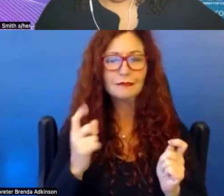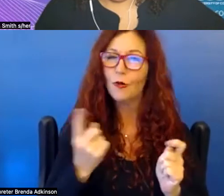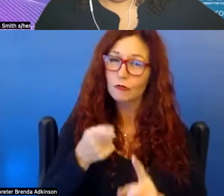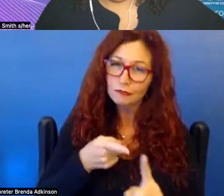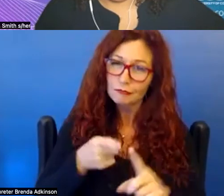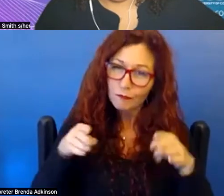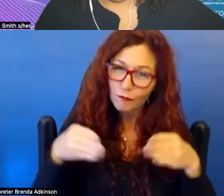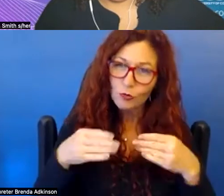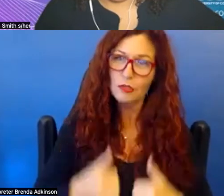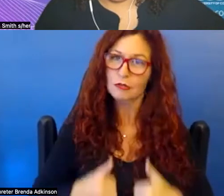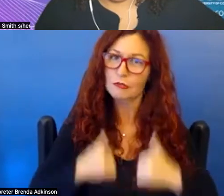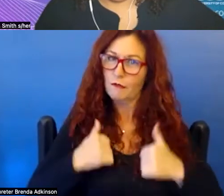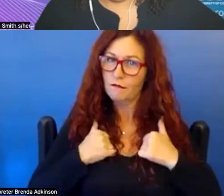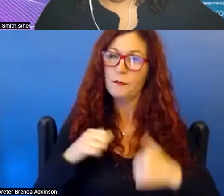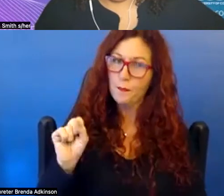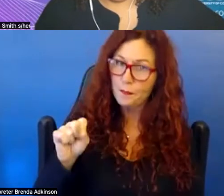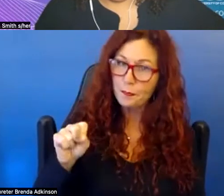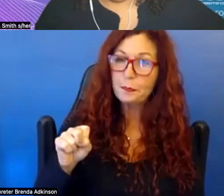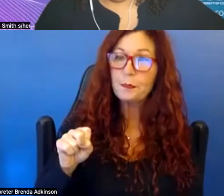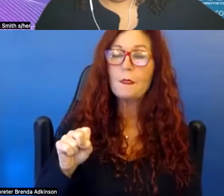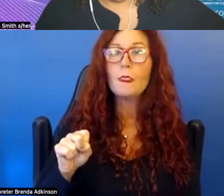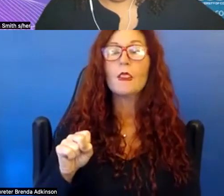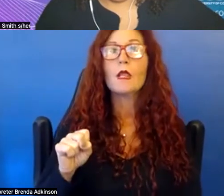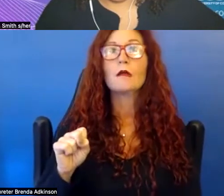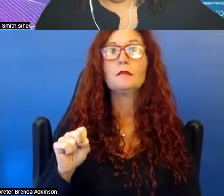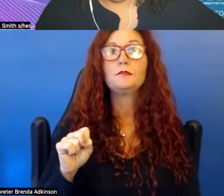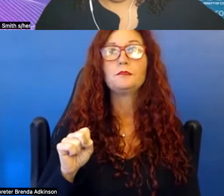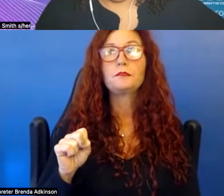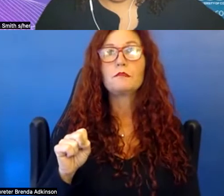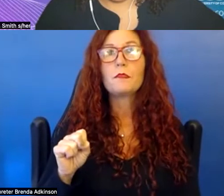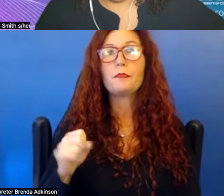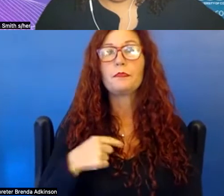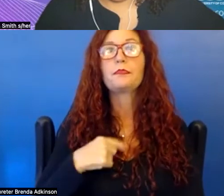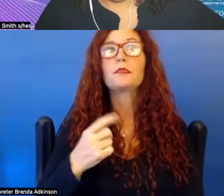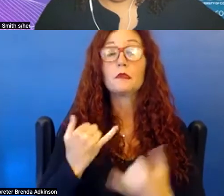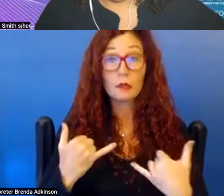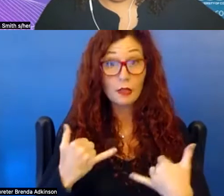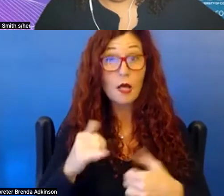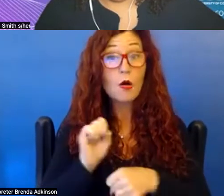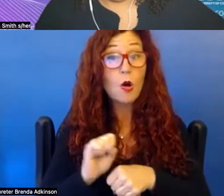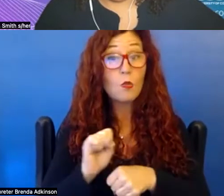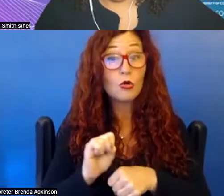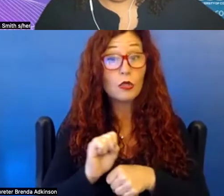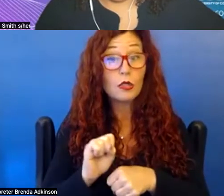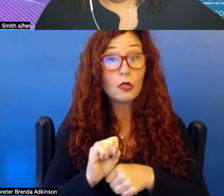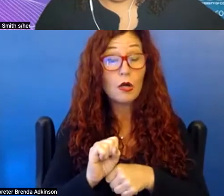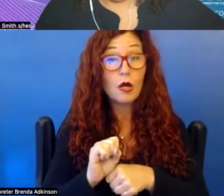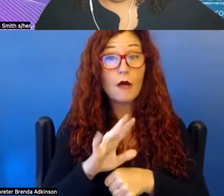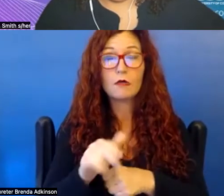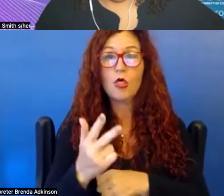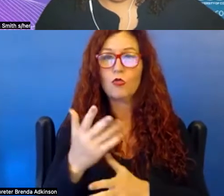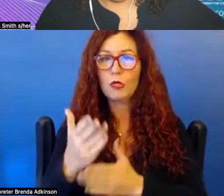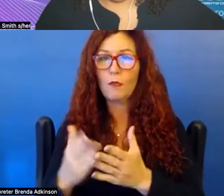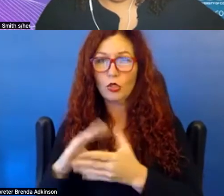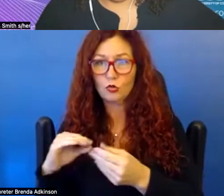always survivor centered, but really I'm working on the third part of a trilogy. So there was